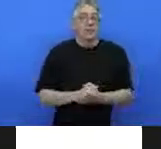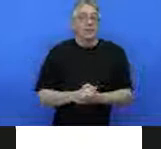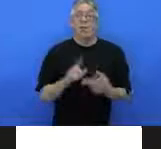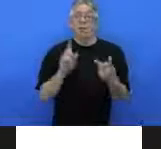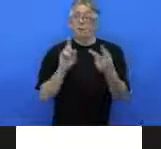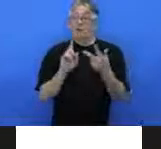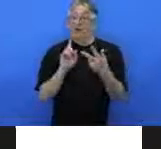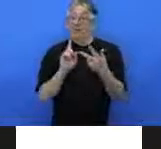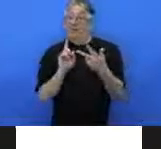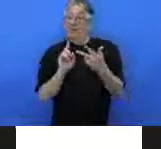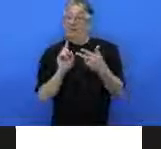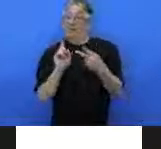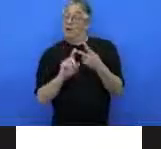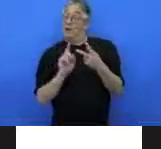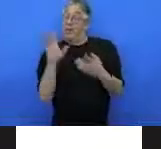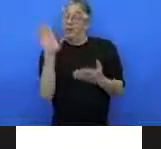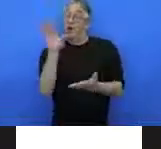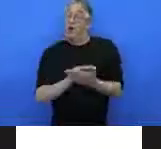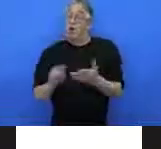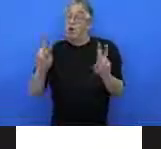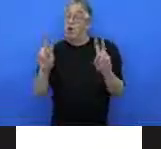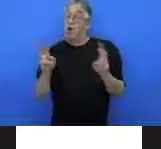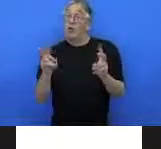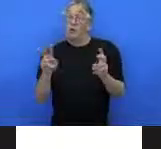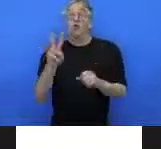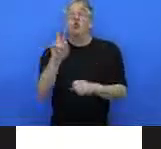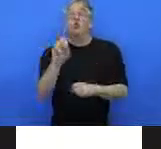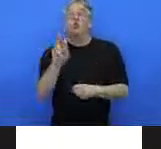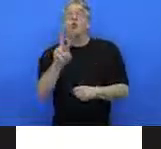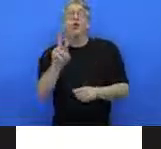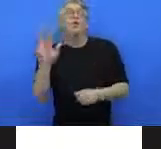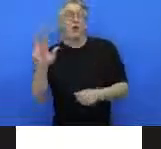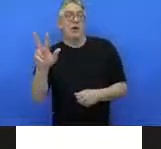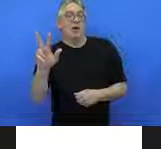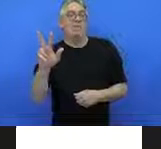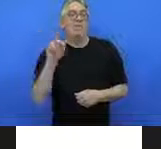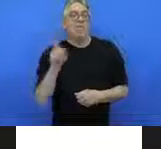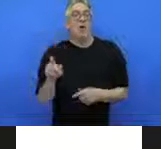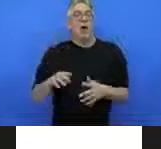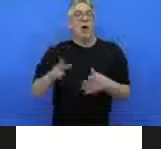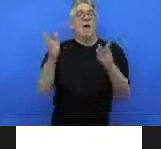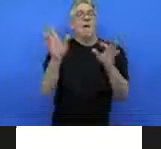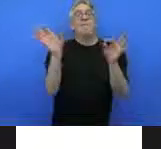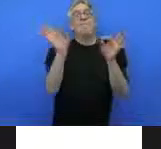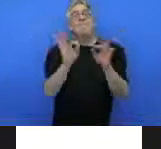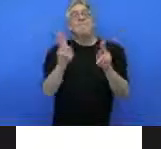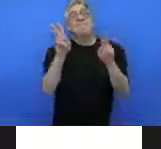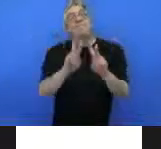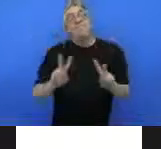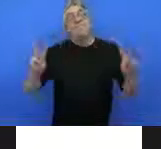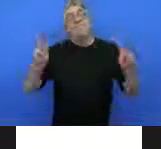alluded to earlier, will be in 2023 on peace building and disability. This